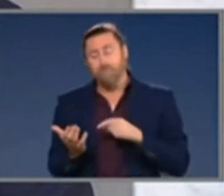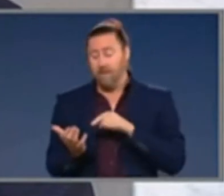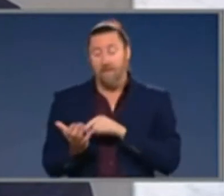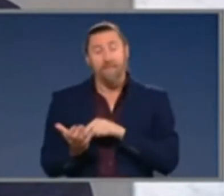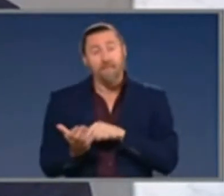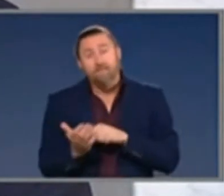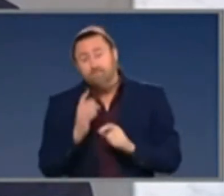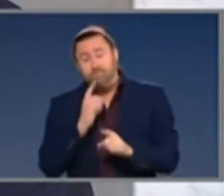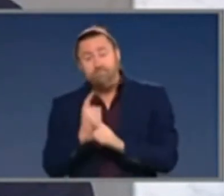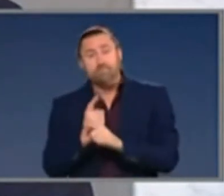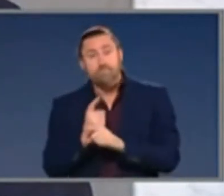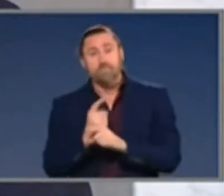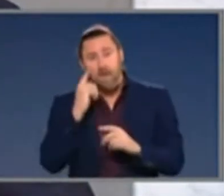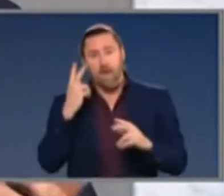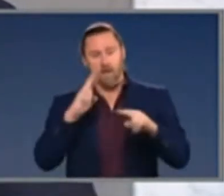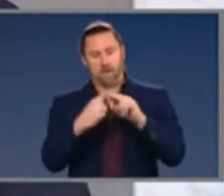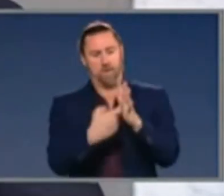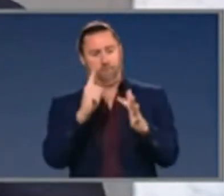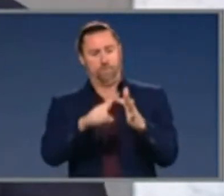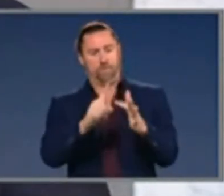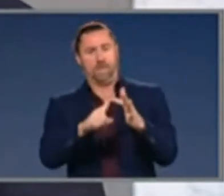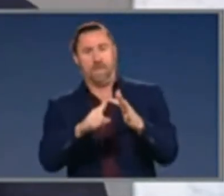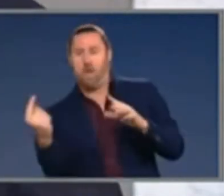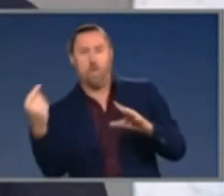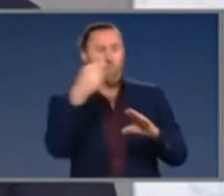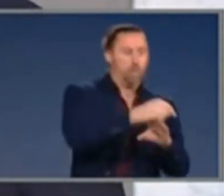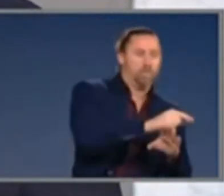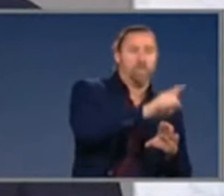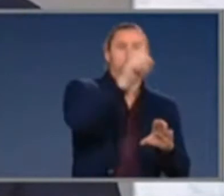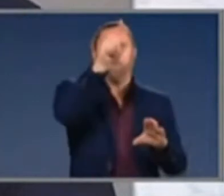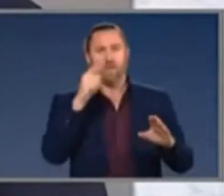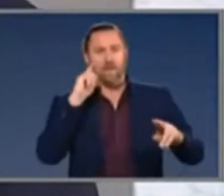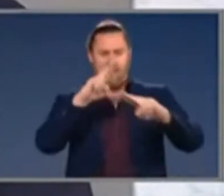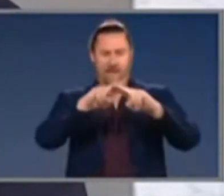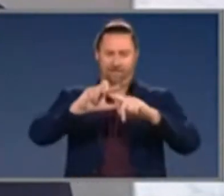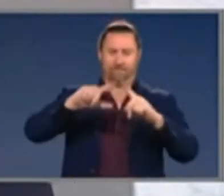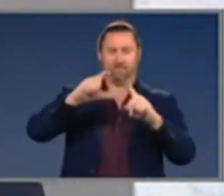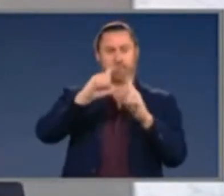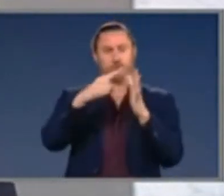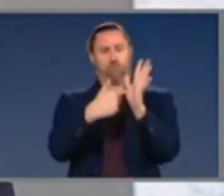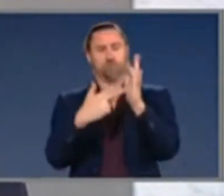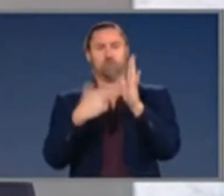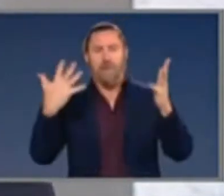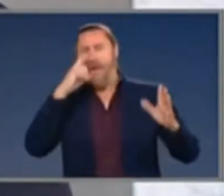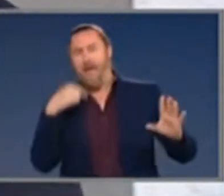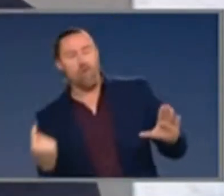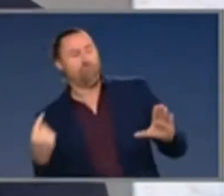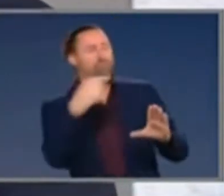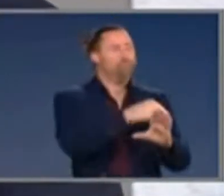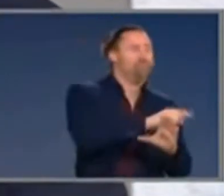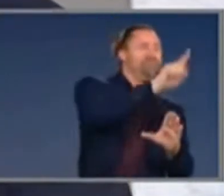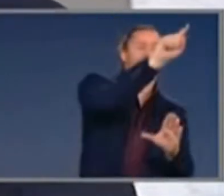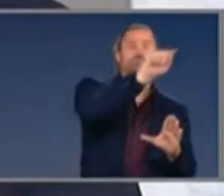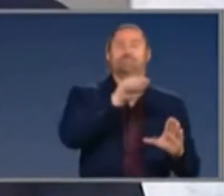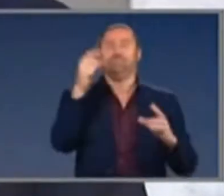provides for there to be free movement of Australians across borders. That's what a federation is. And that free movement shouldn't be